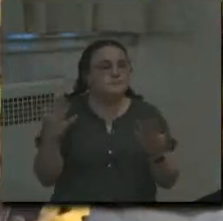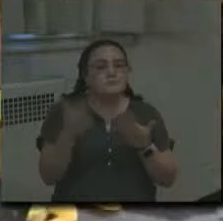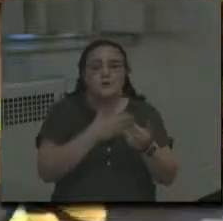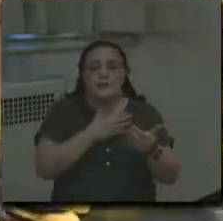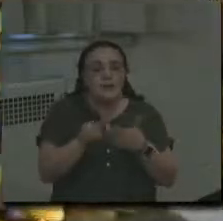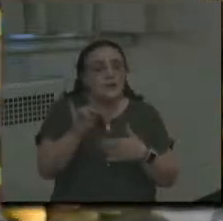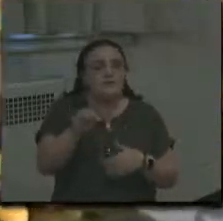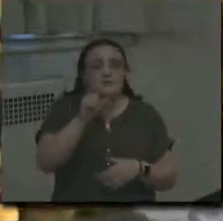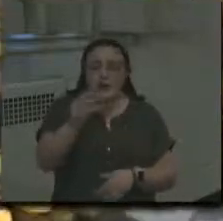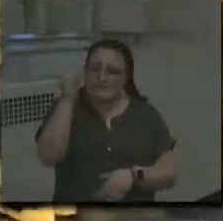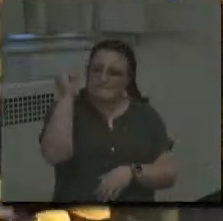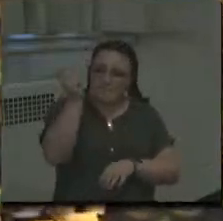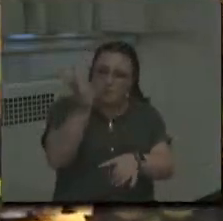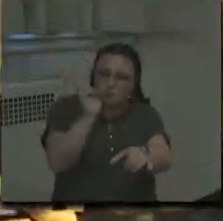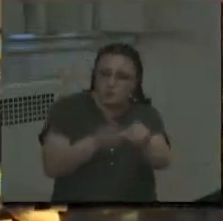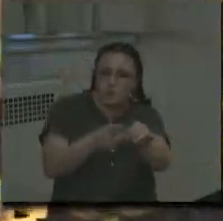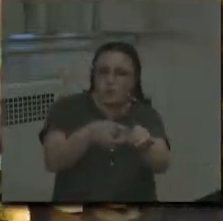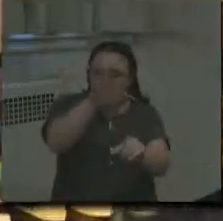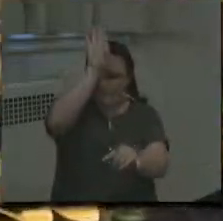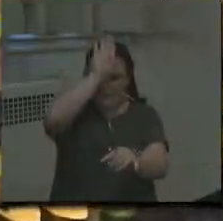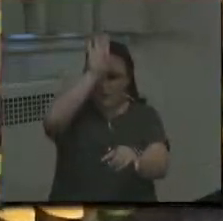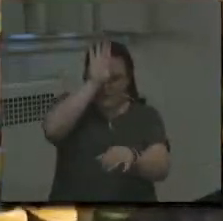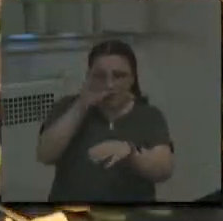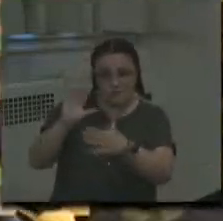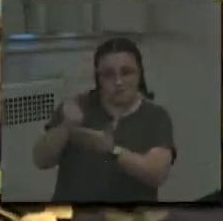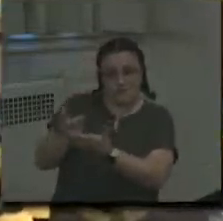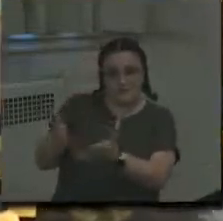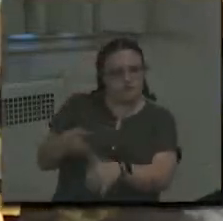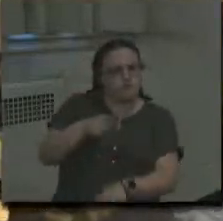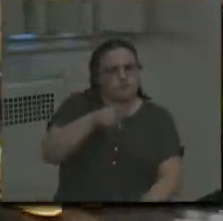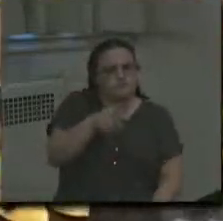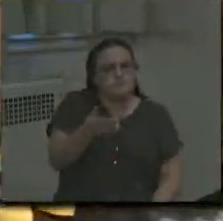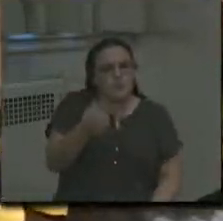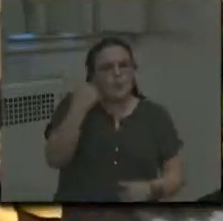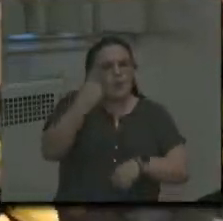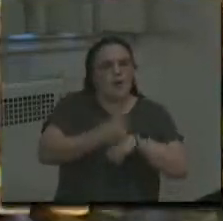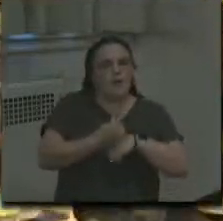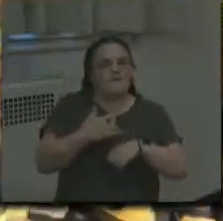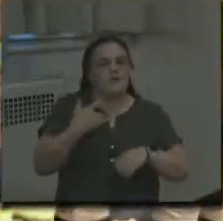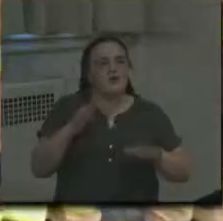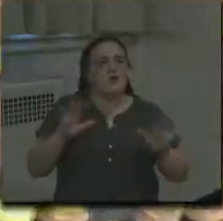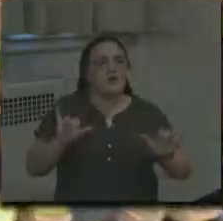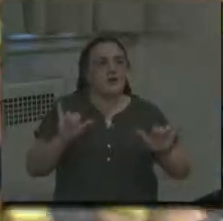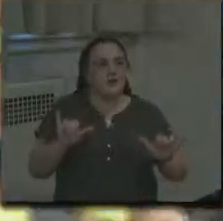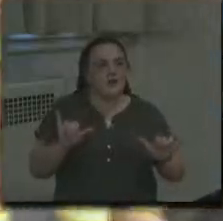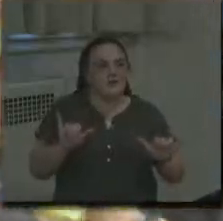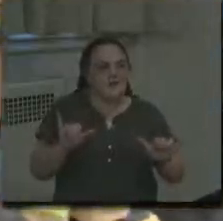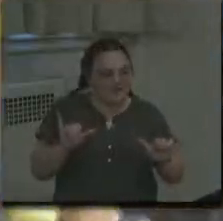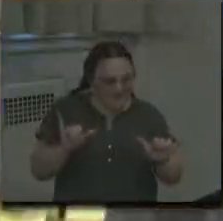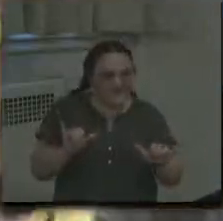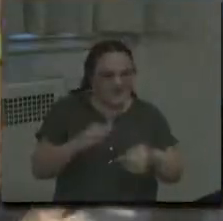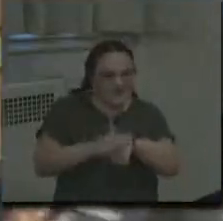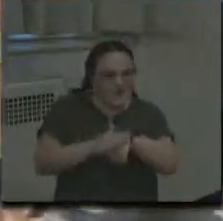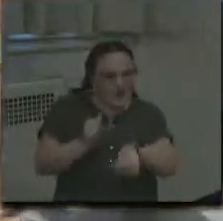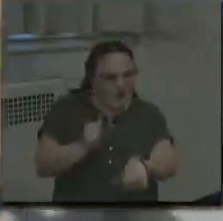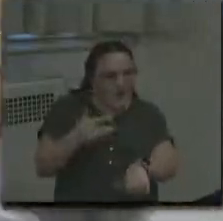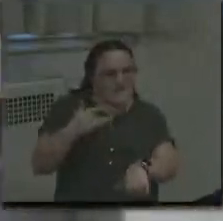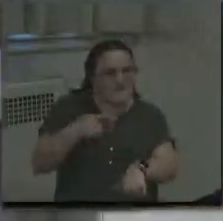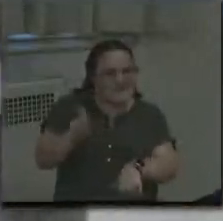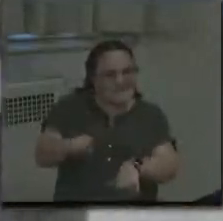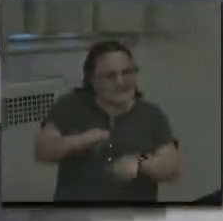immediately join the Prince George's County Fire Department eventually discover the siren call of duty and